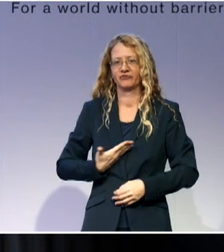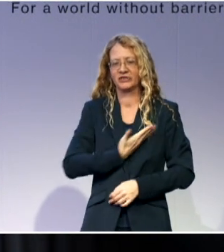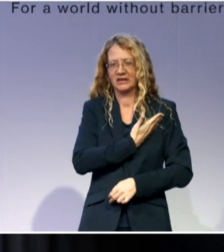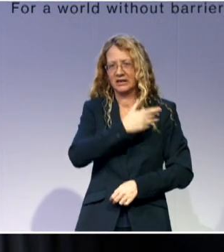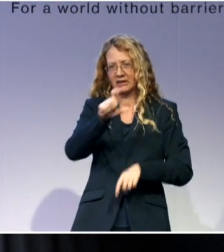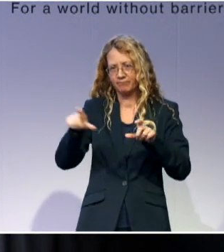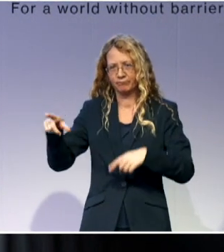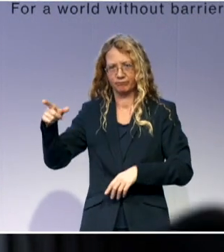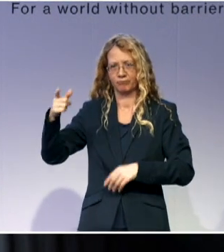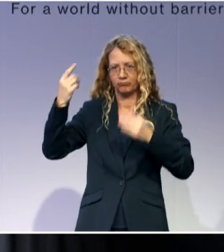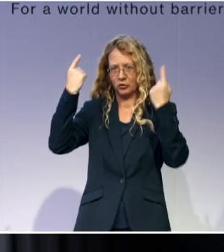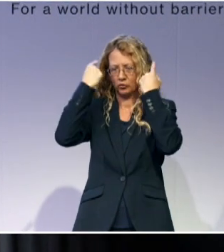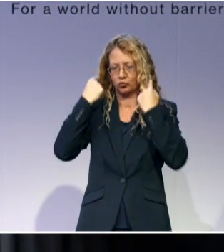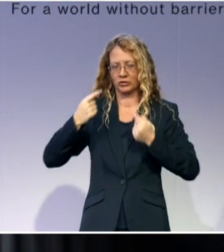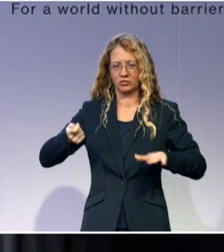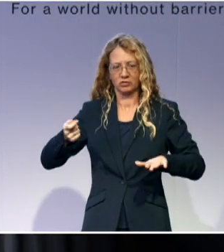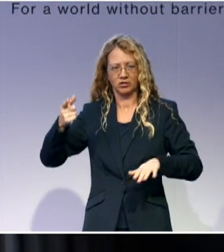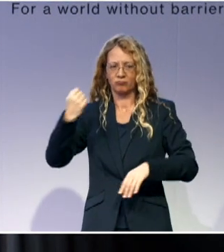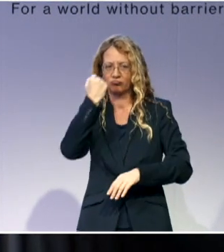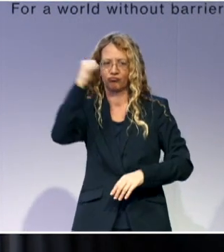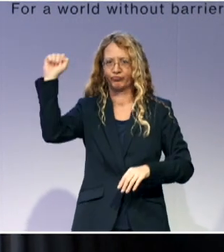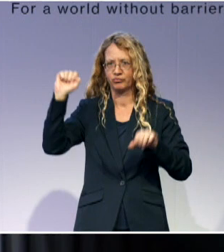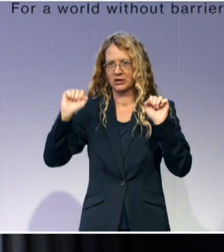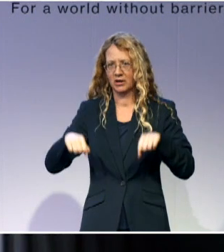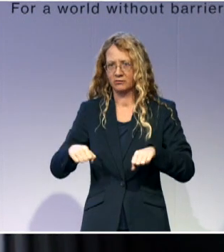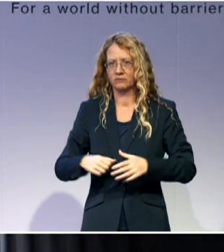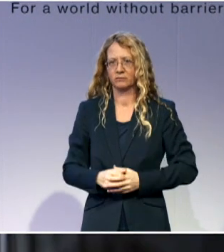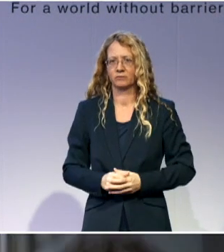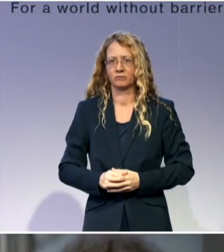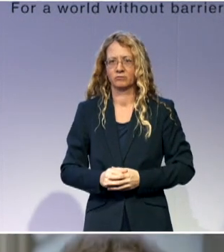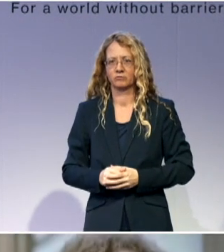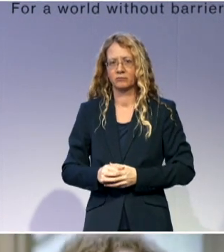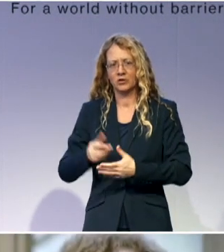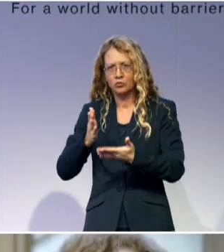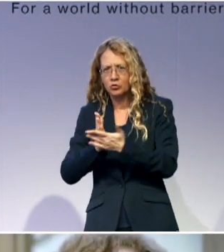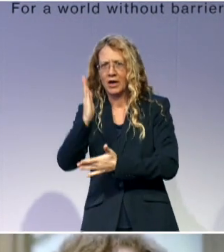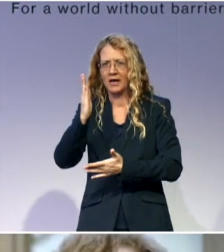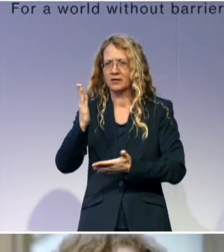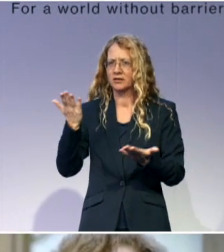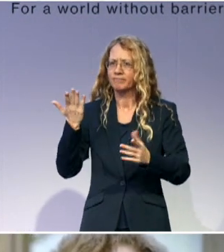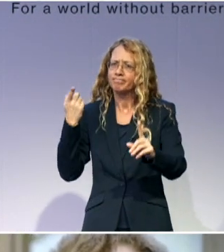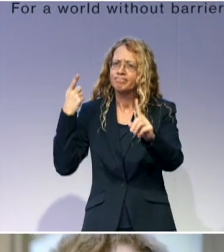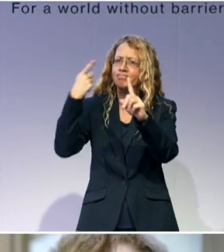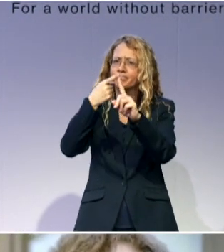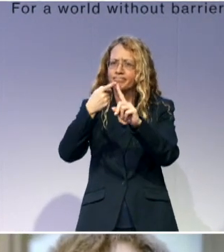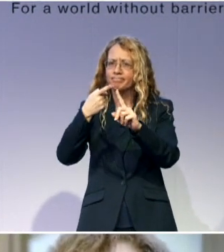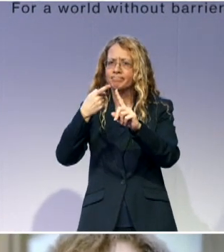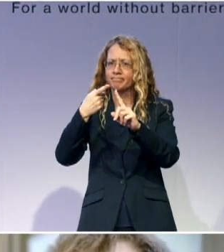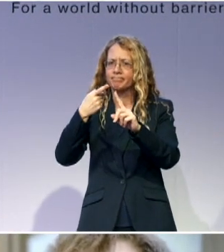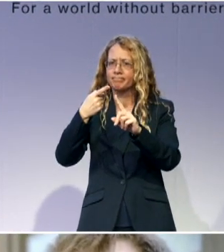participant. Pathways to Justice aims to improve the criminal justice system's response to